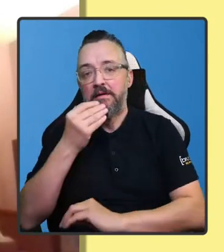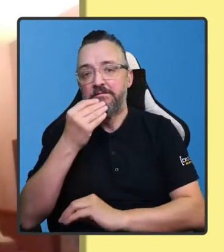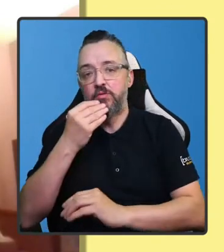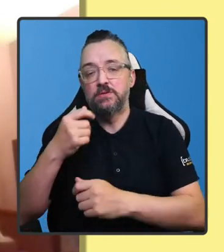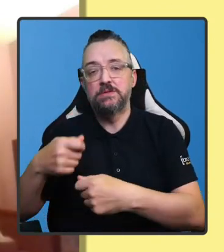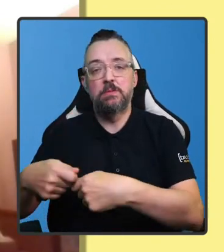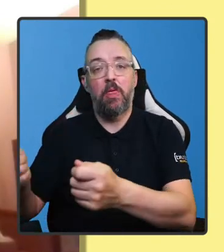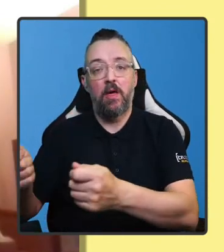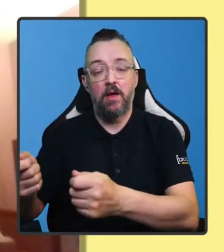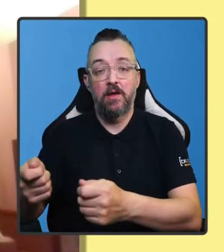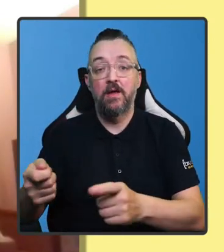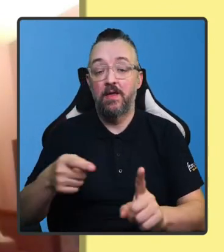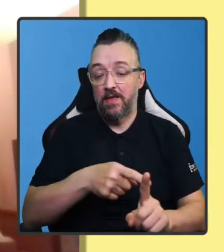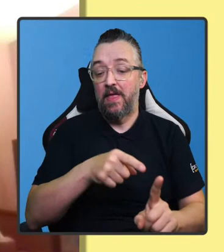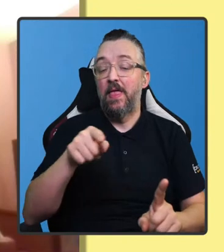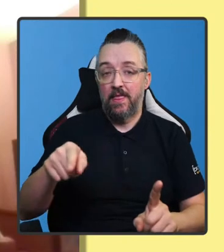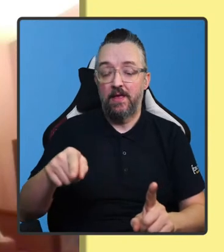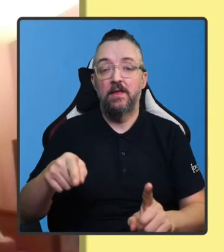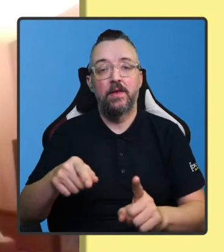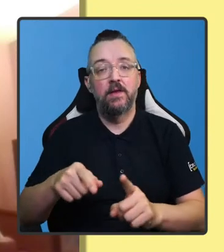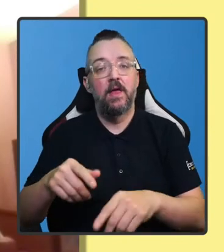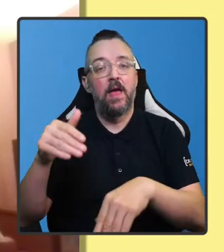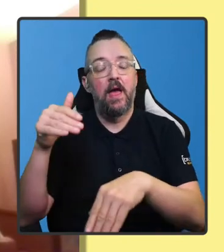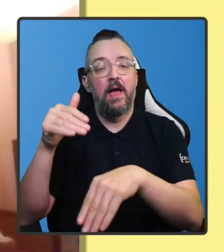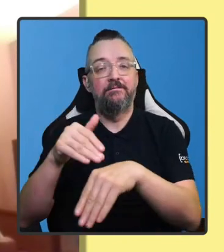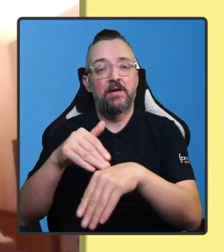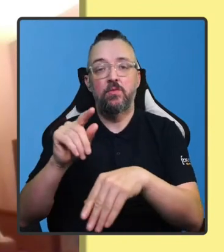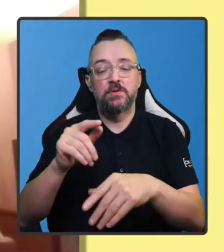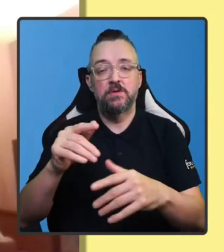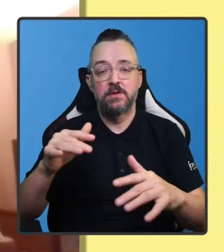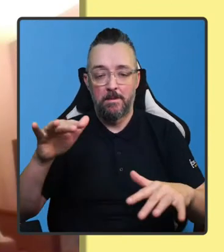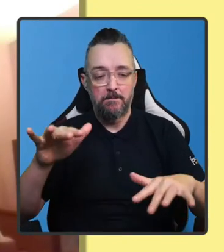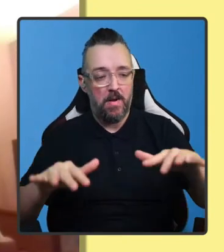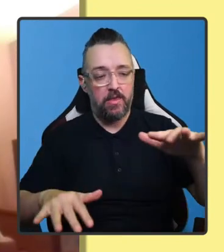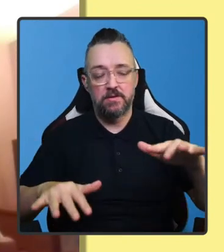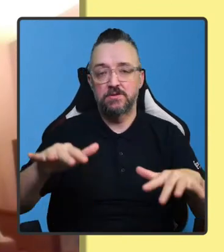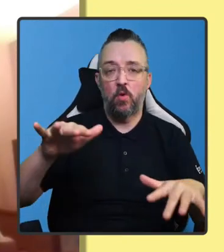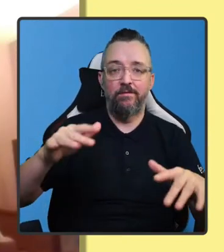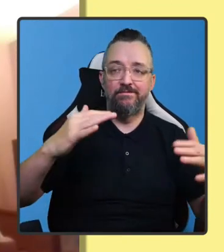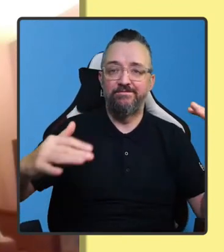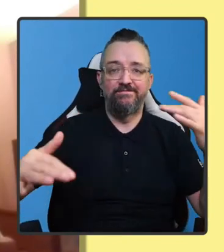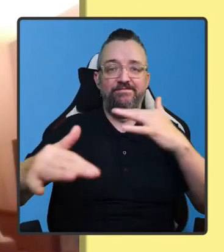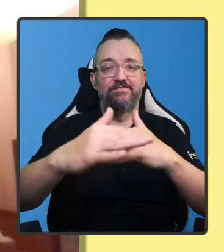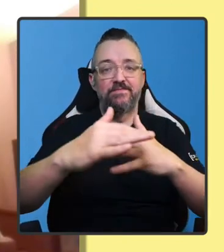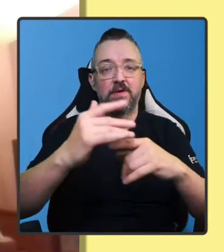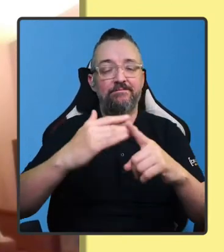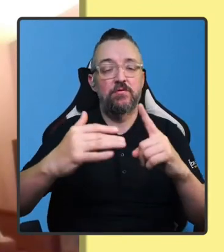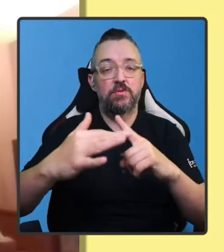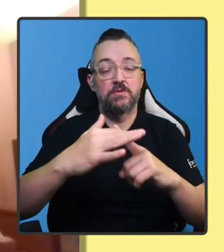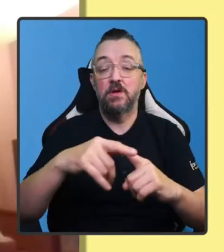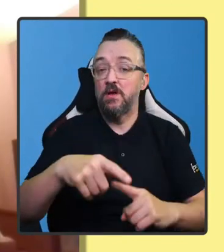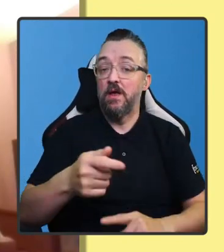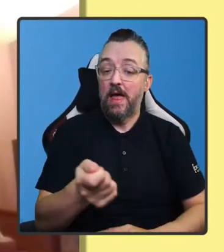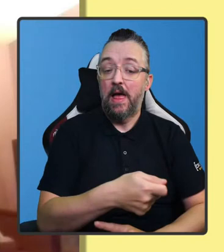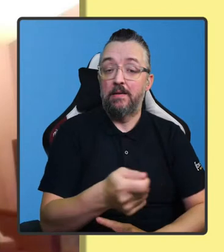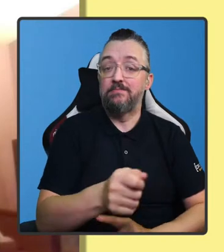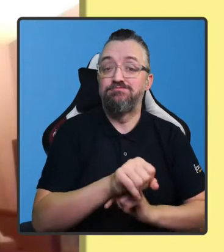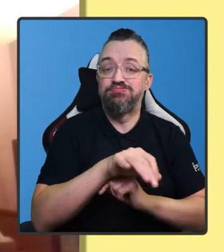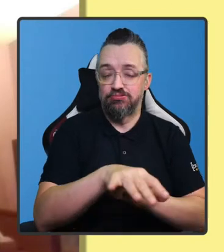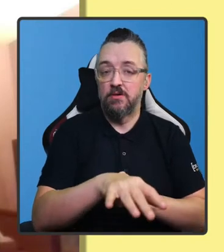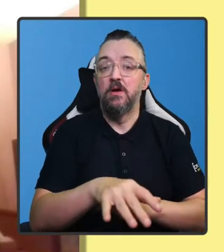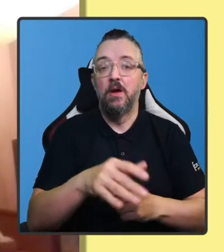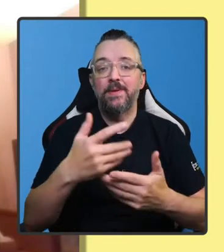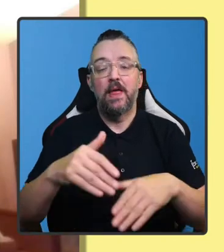then indirectly impacting the delicate balance of the wider food chain. Furthermore, glyphosate has also been found to have adverse effects